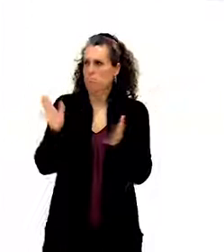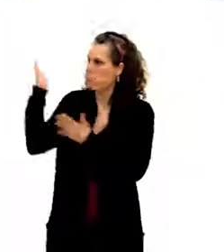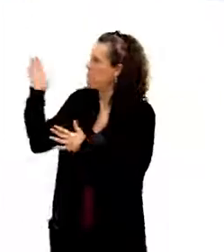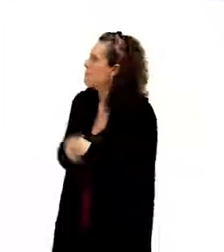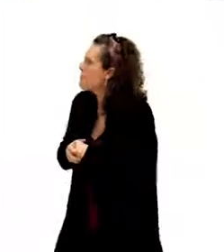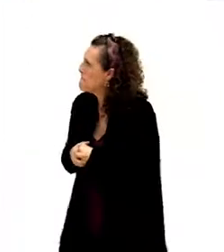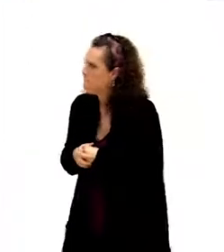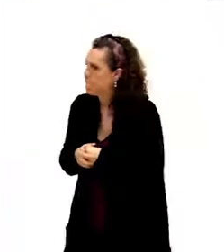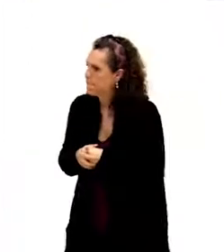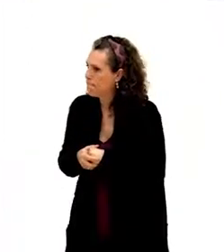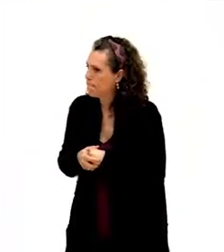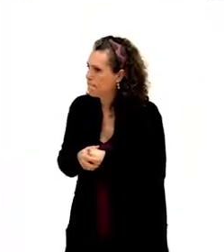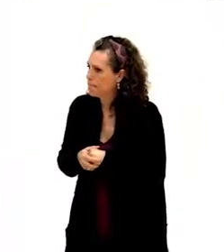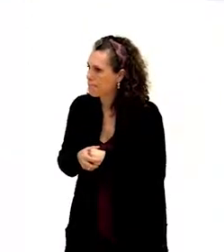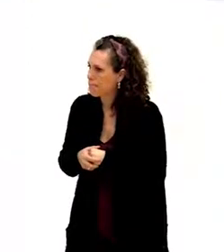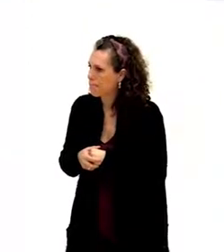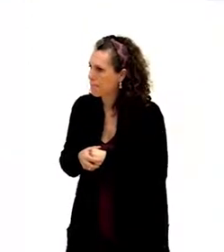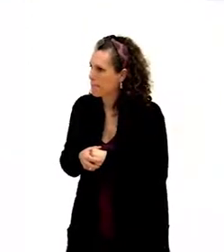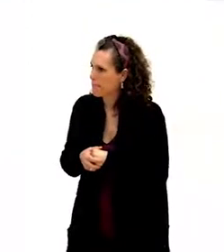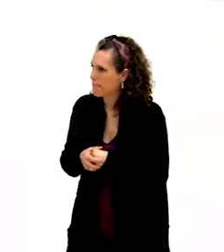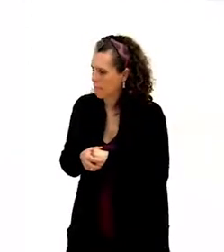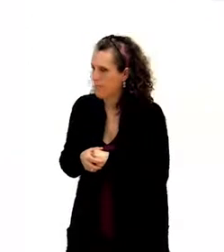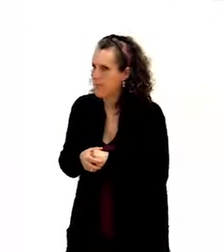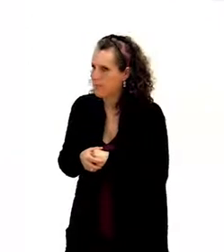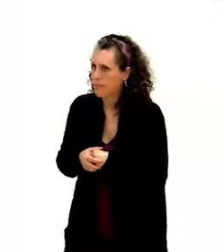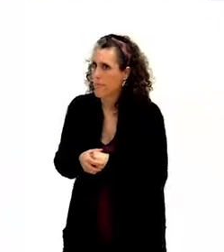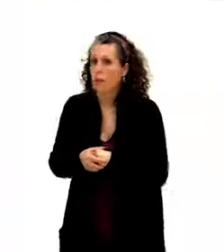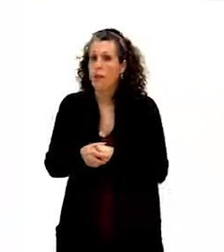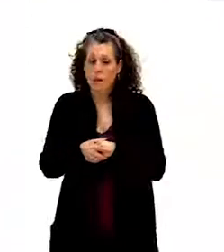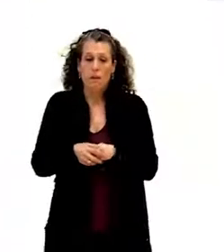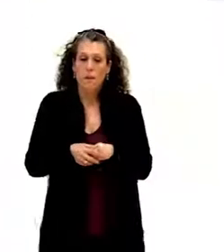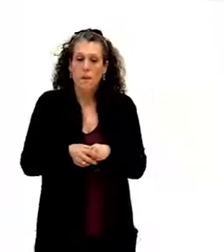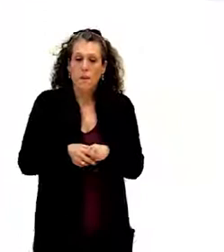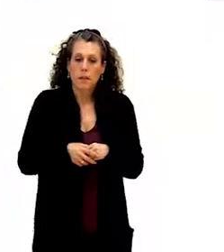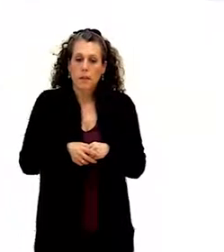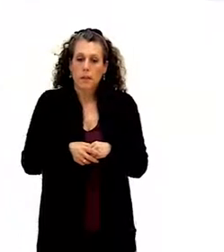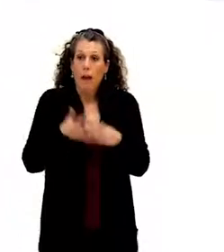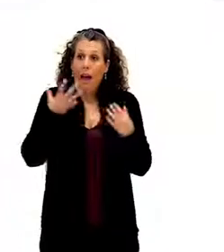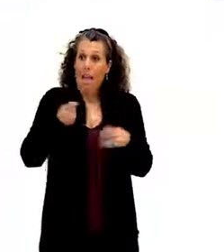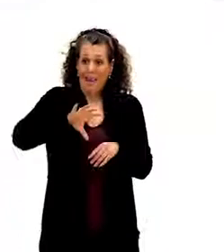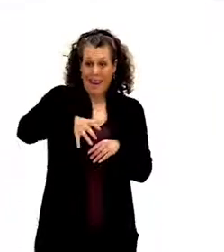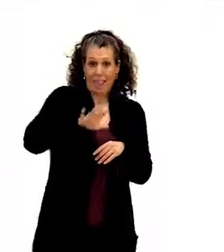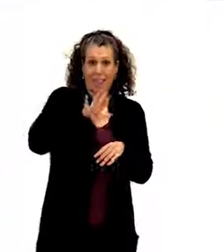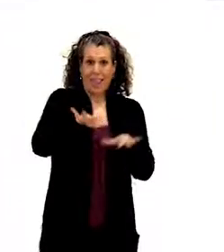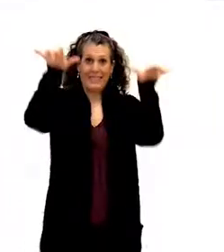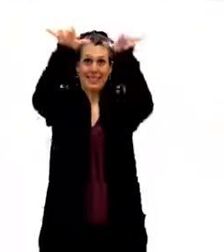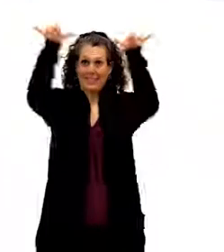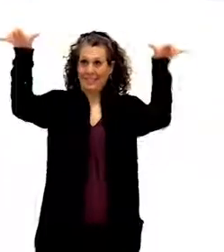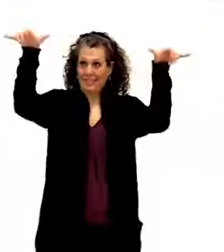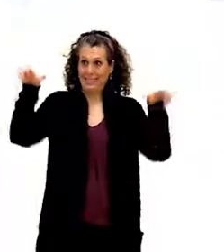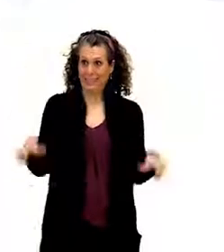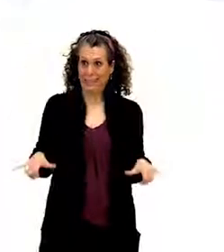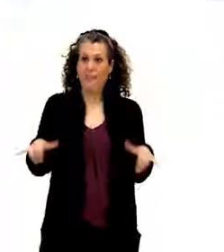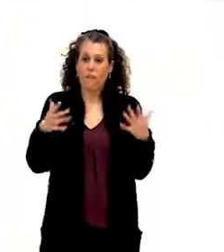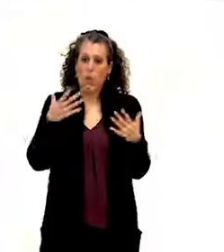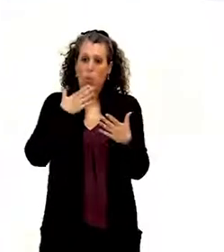What we need to take into account for designing a national framework for accessible